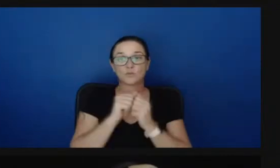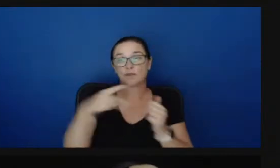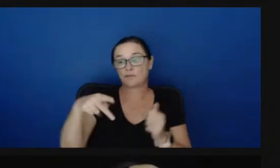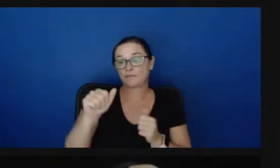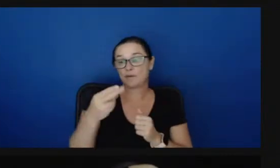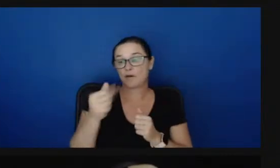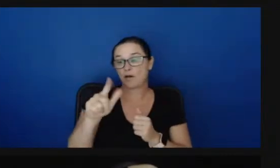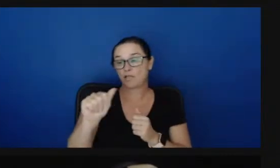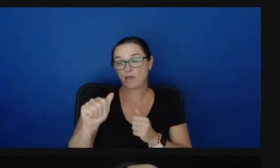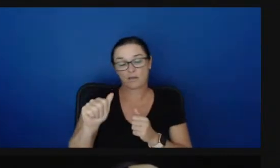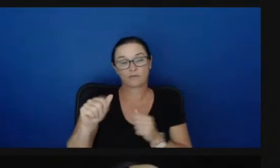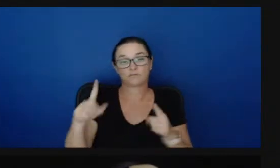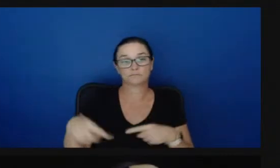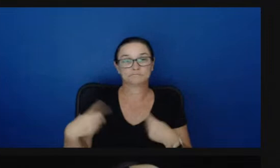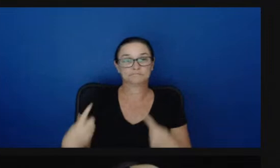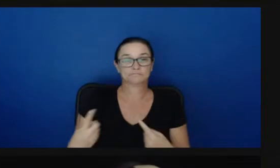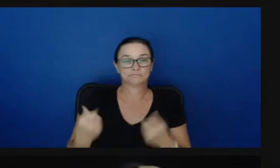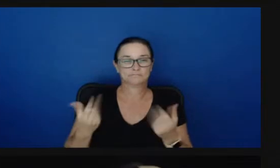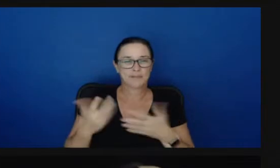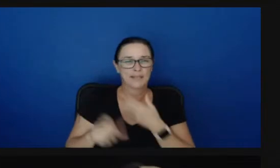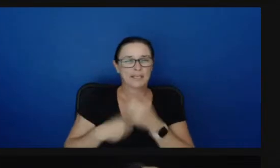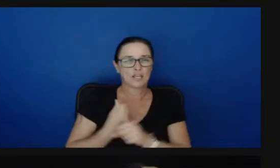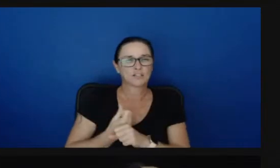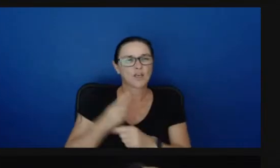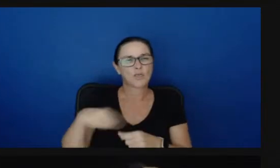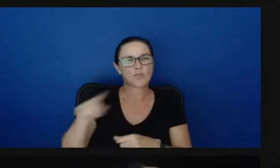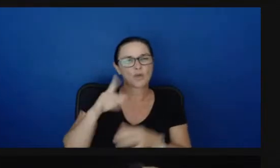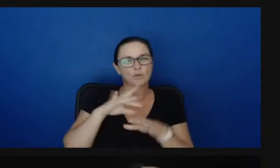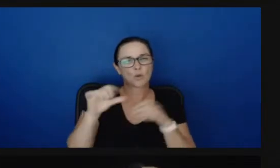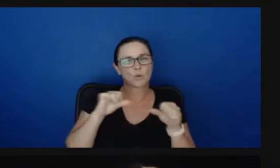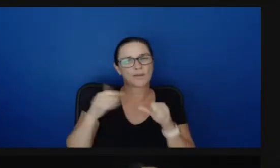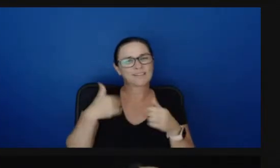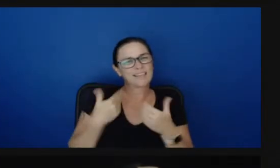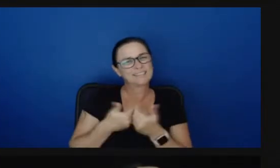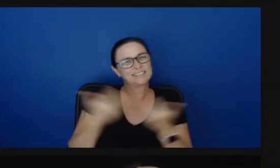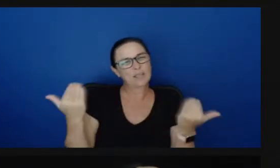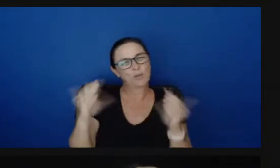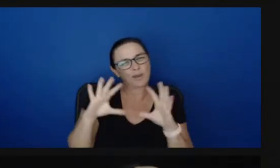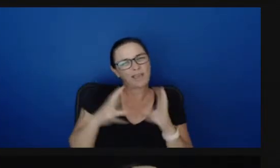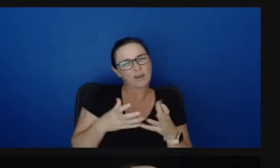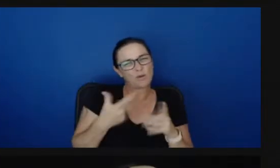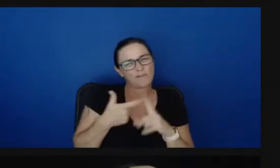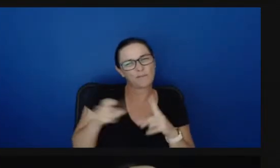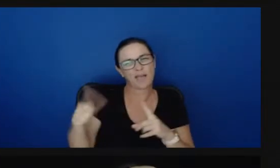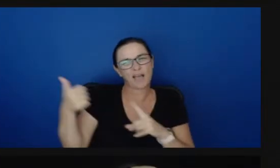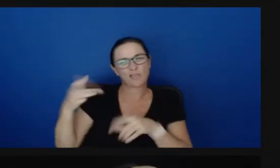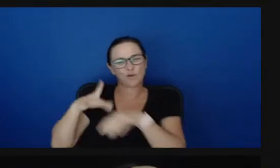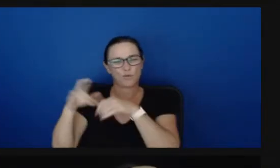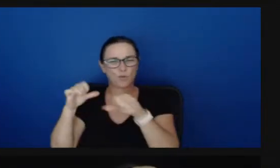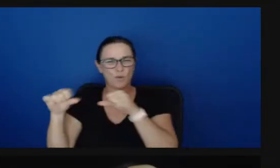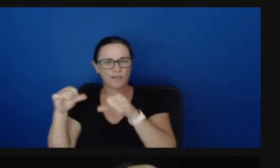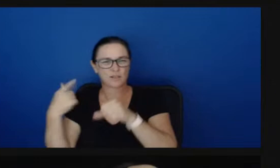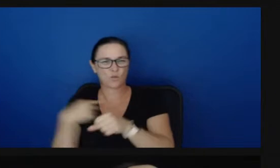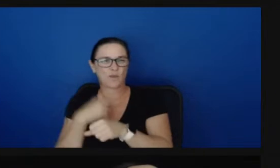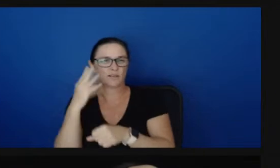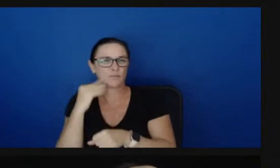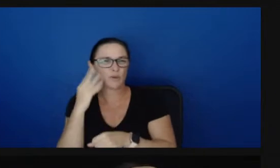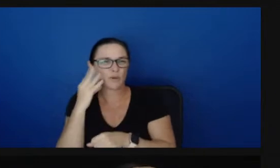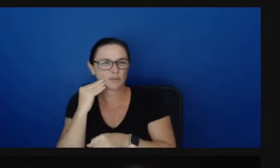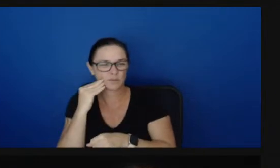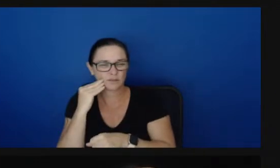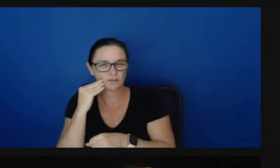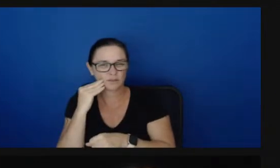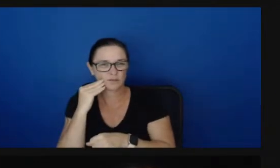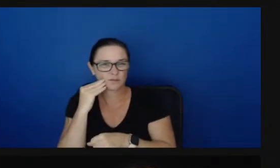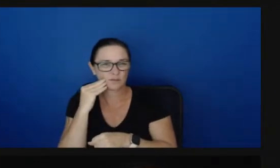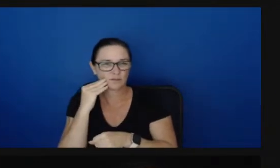there have always been of interest, and they're kind of like a separate category from the other earthquakes that we experience, being earthquakes